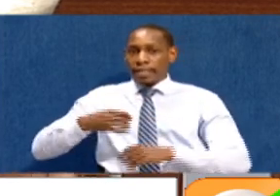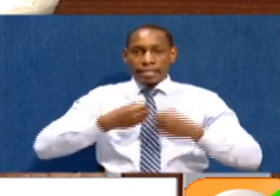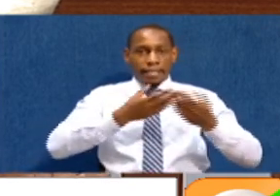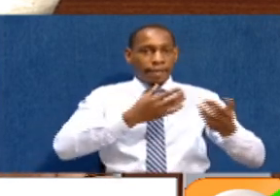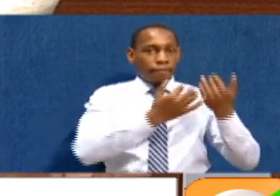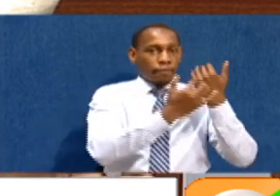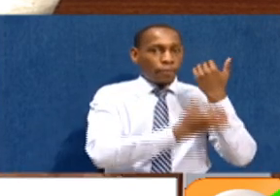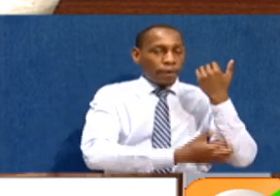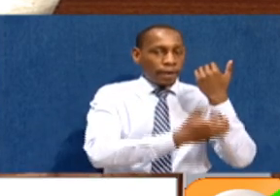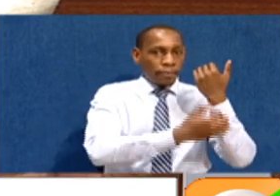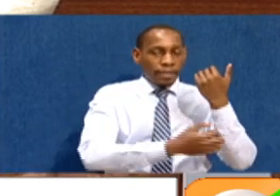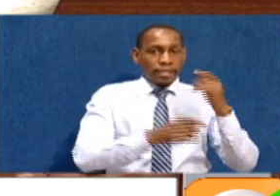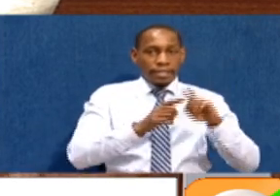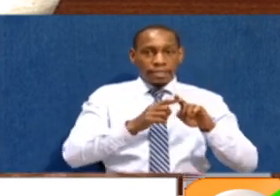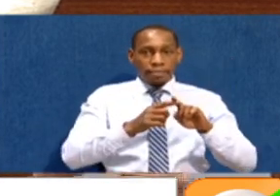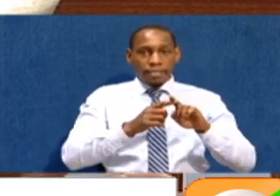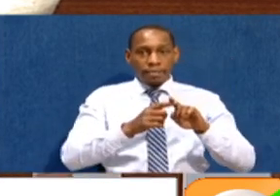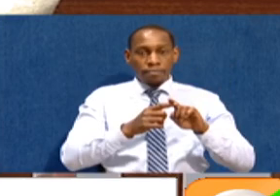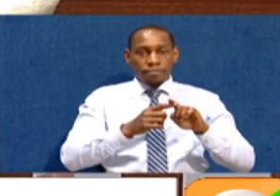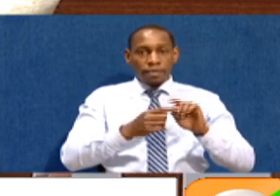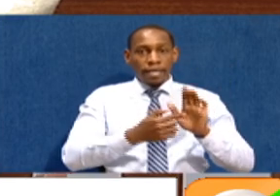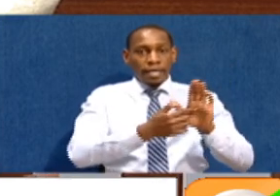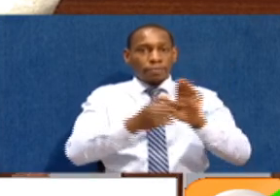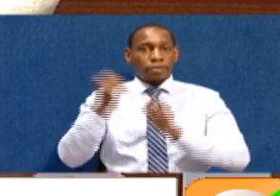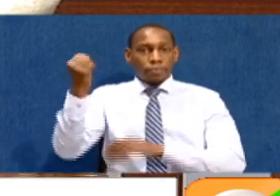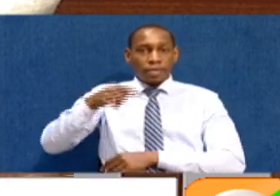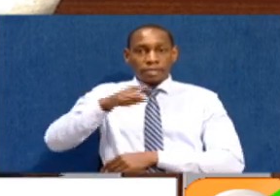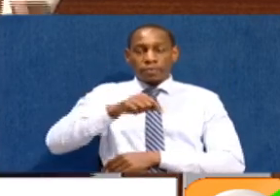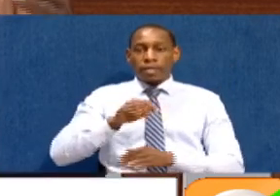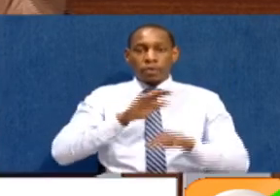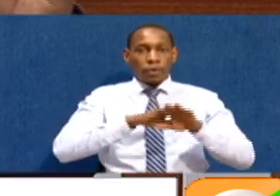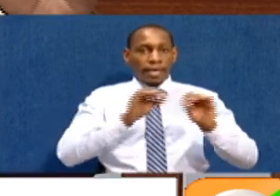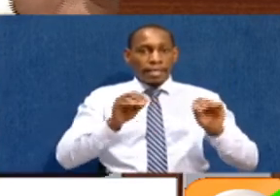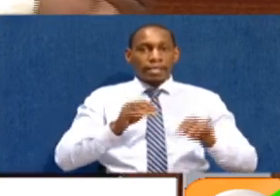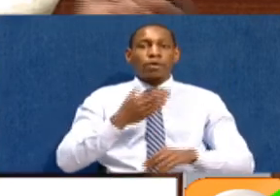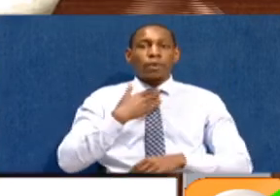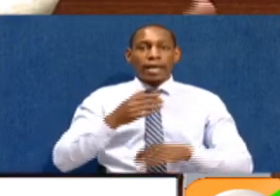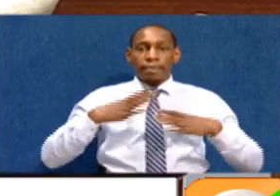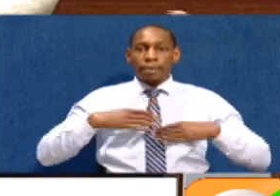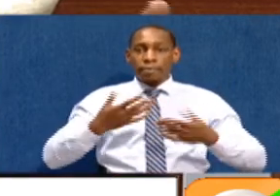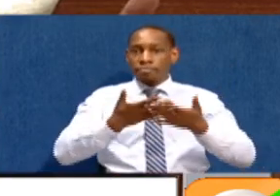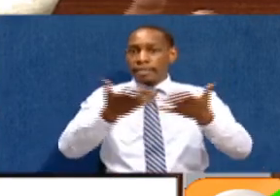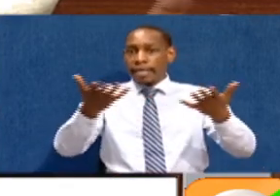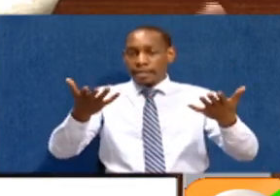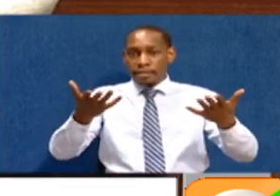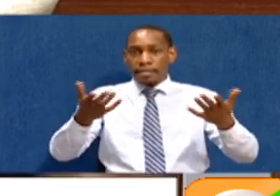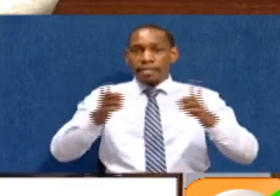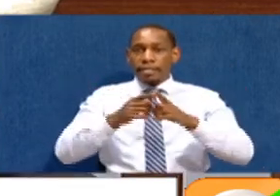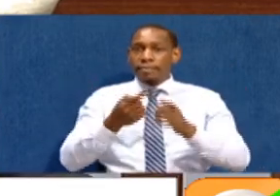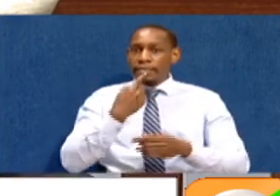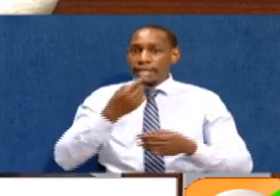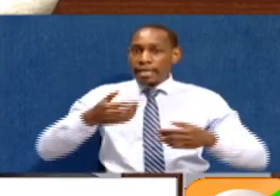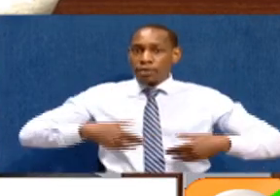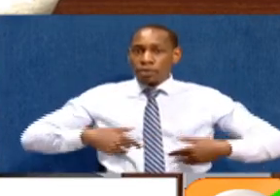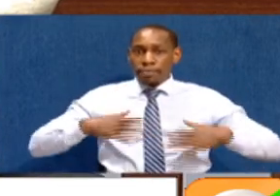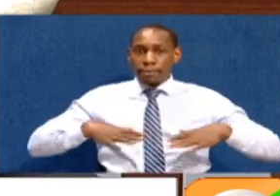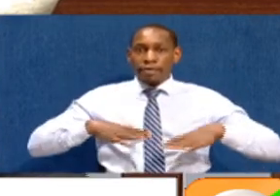characterize and to define our politics, then we get it wrong. I would want to hear people go out there and tell young people, and